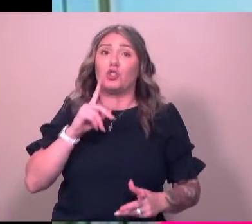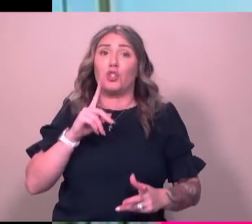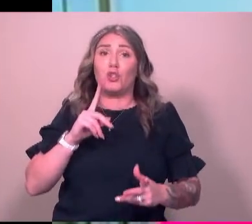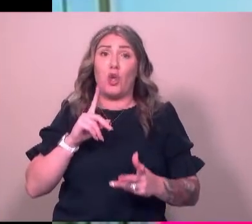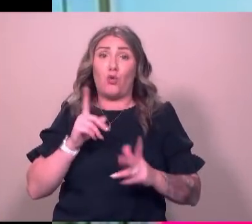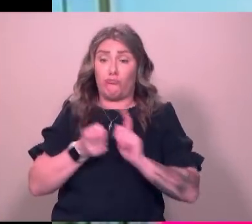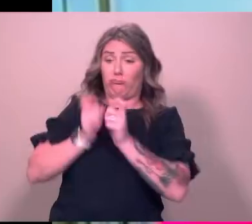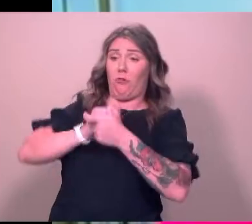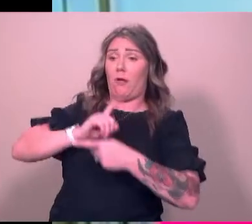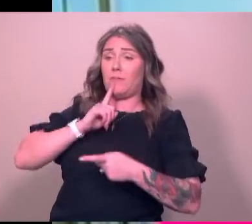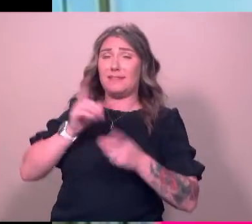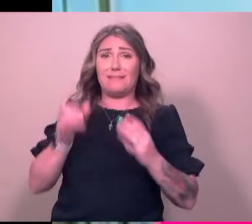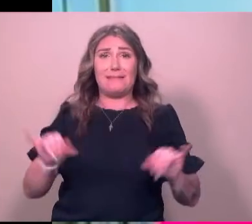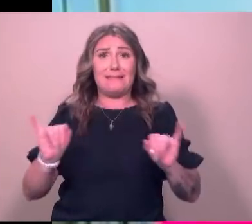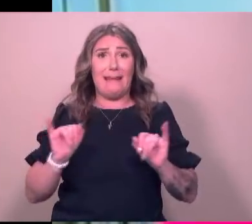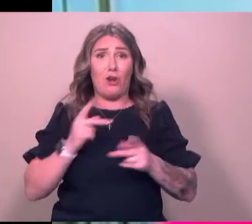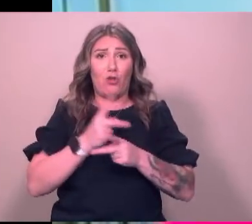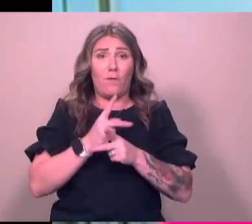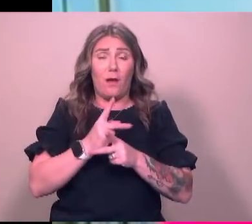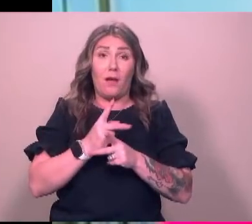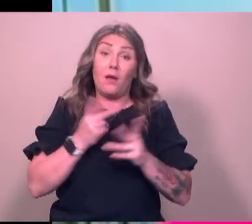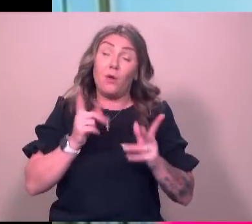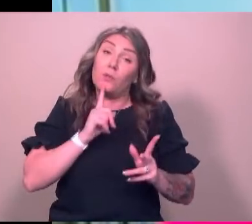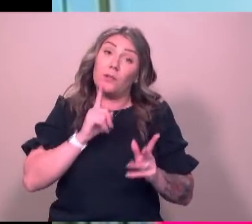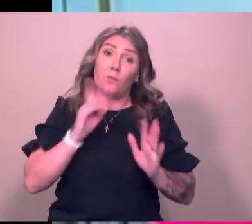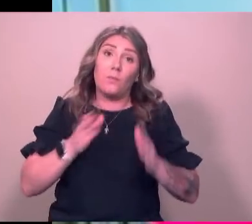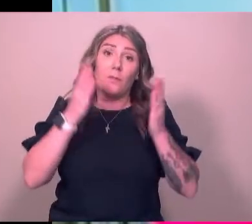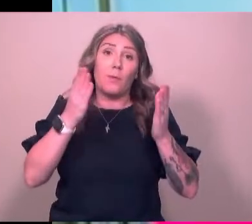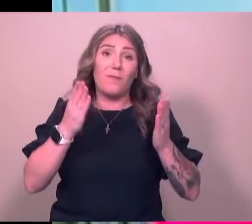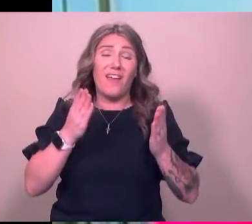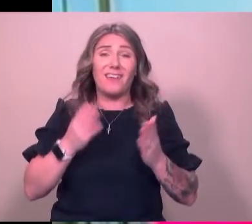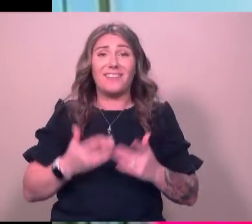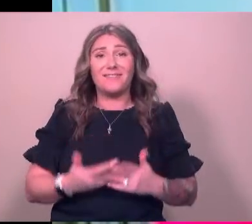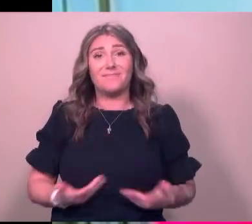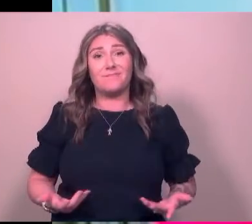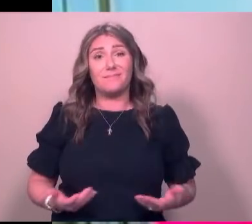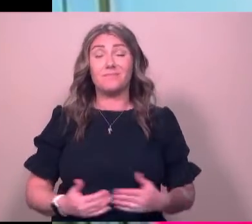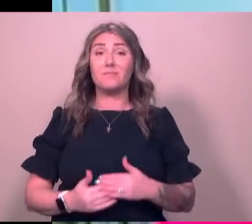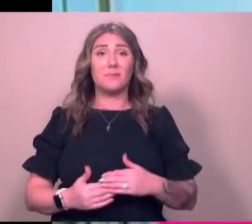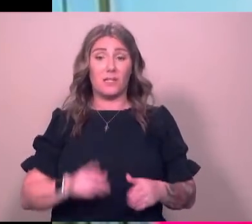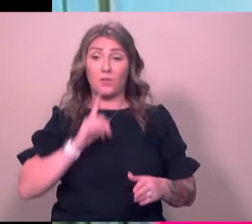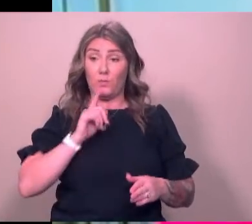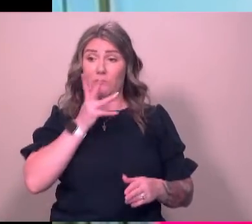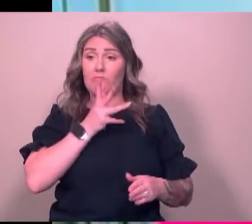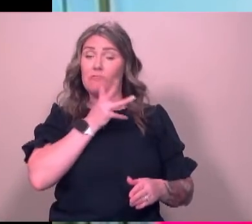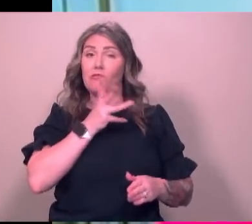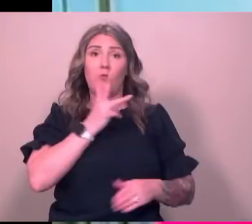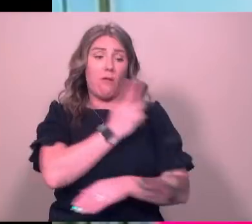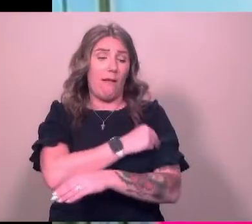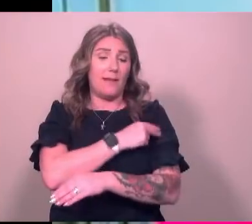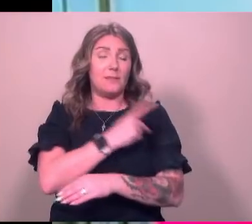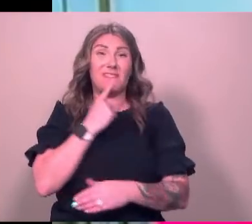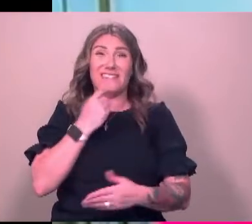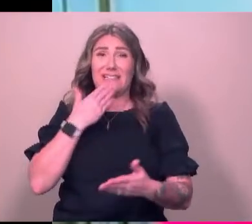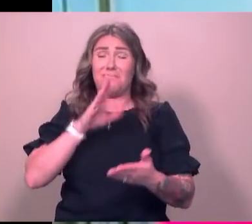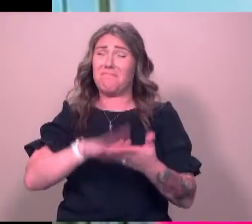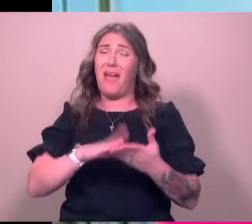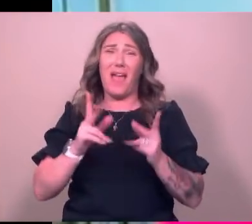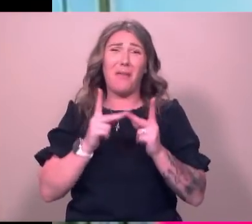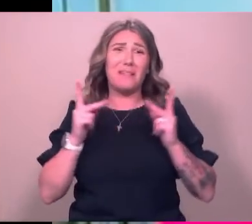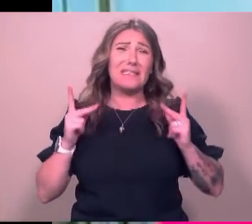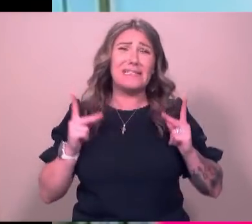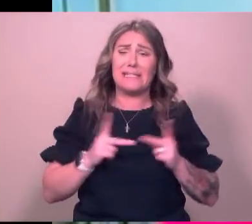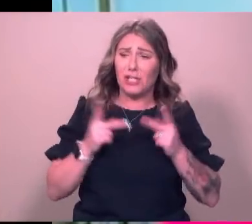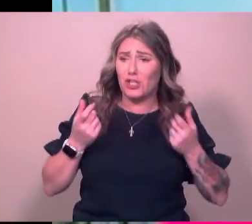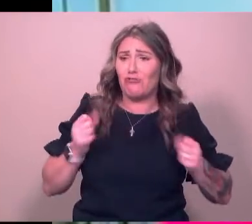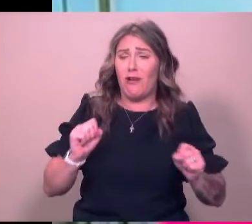getting the standard of care that would otherwise be provided to them. And it's putting these rural hospitals in a really bad position. They're trying to